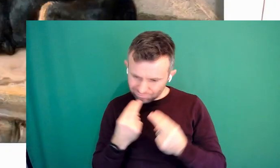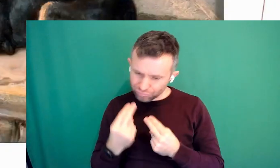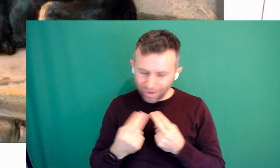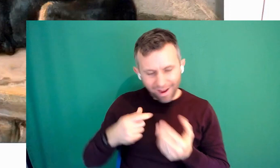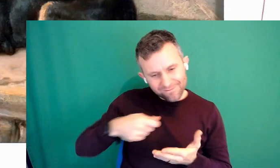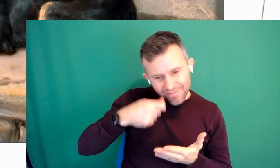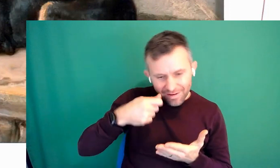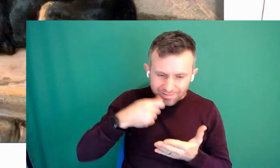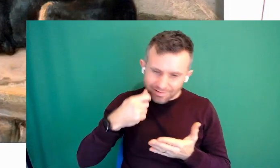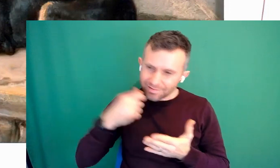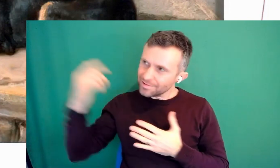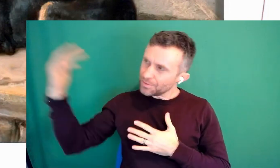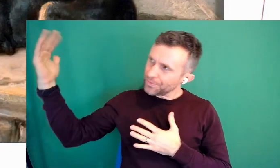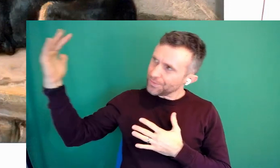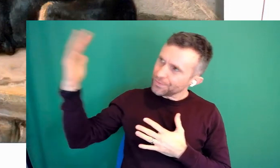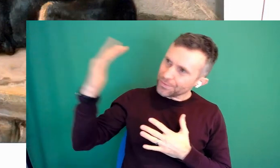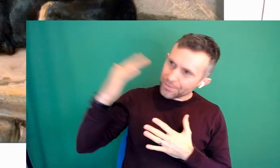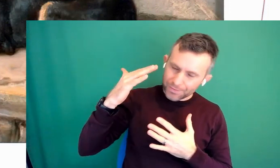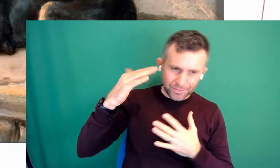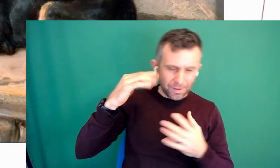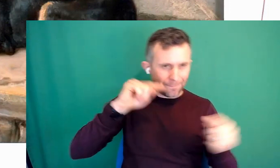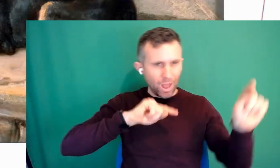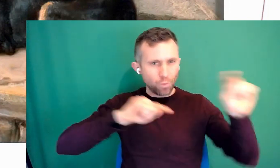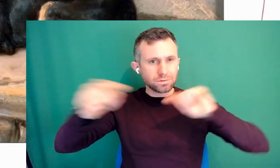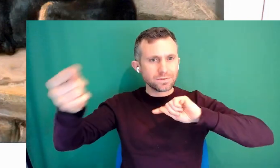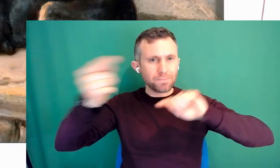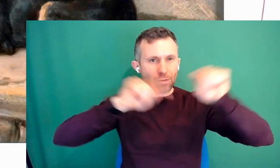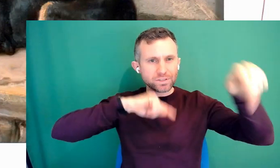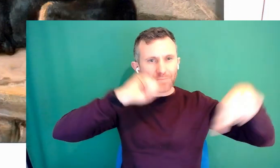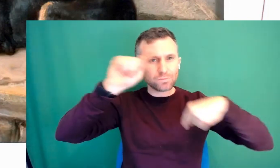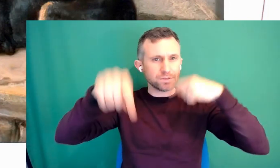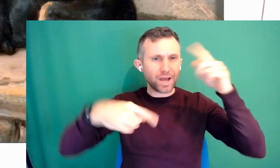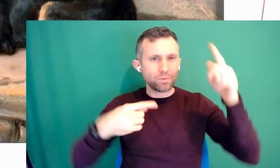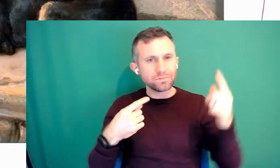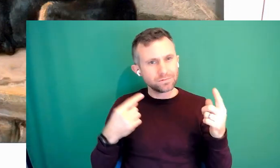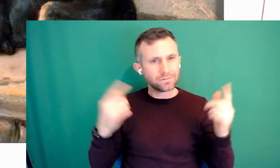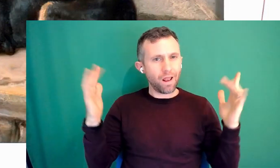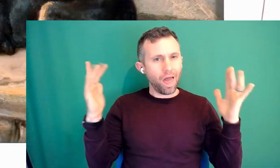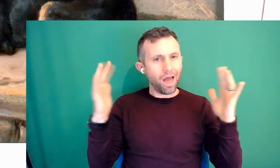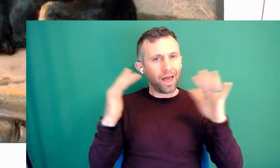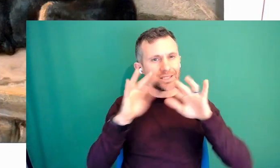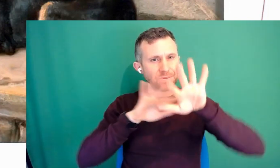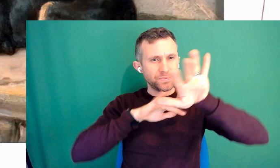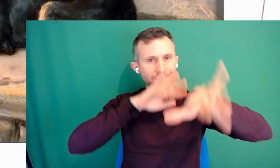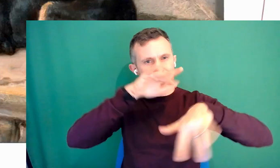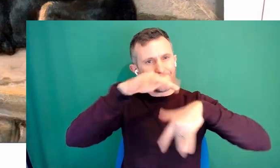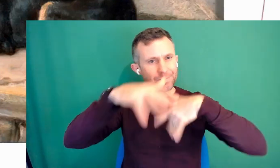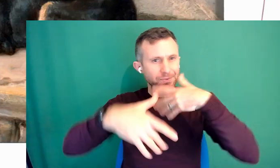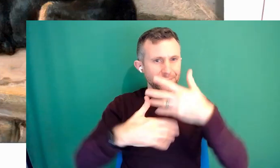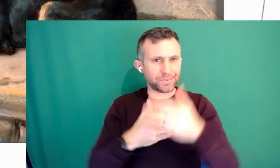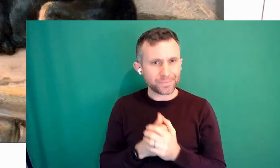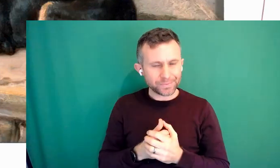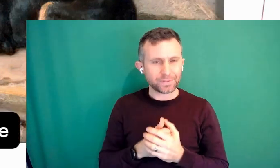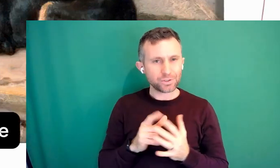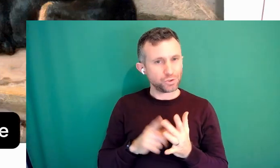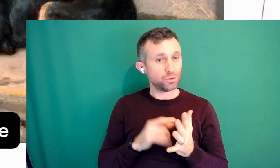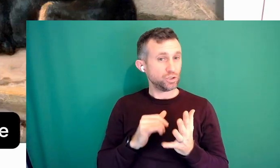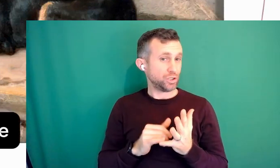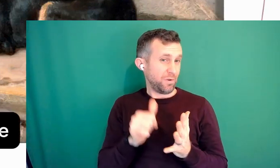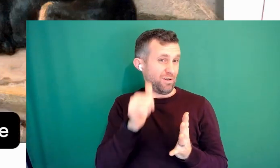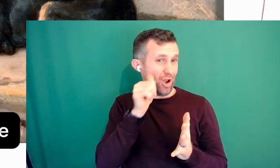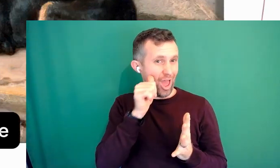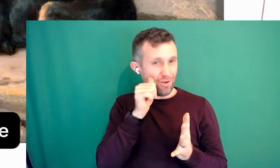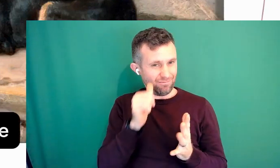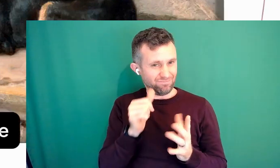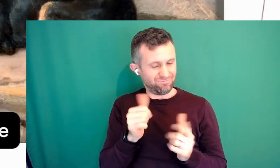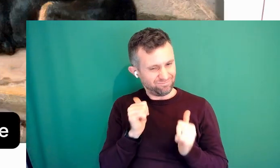This is a painting of Fanny. Soane analyzes beloved Manchester Terrier. She sits